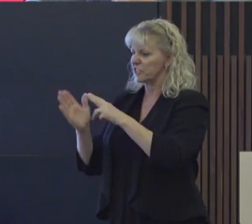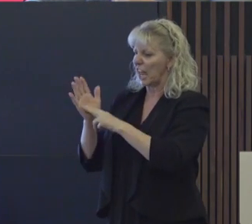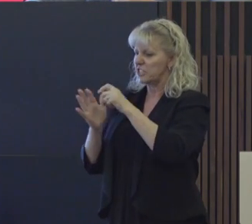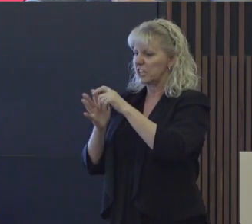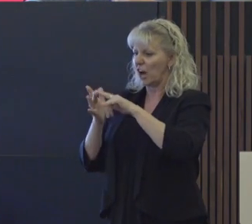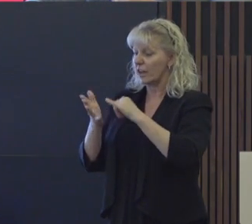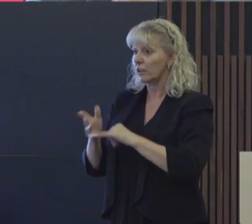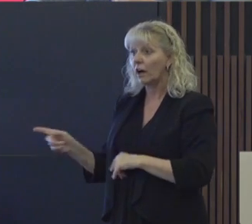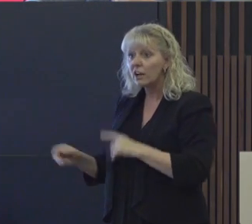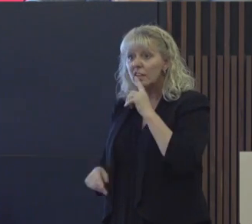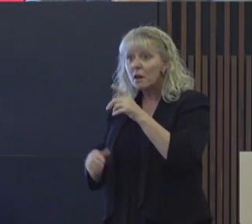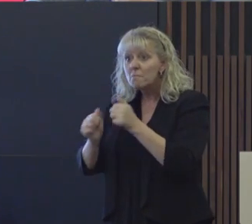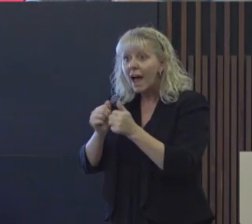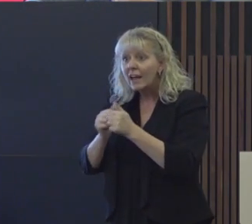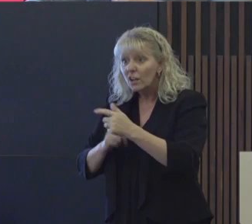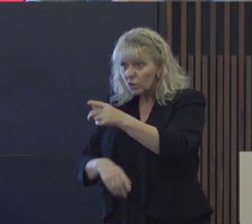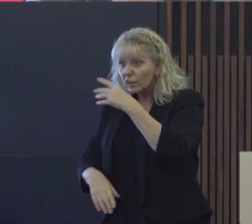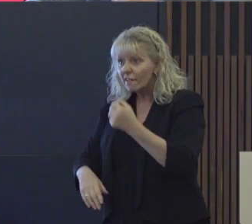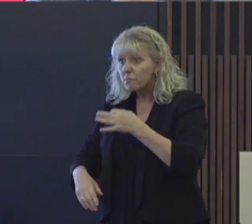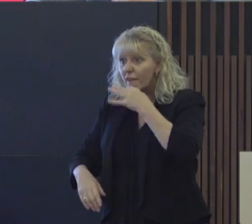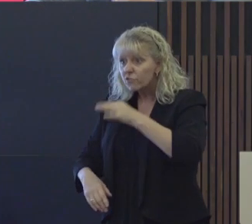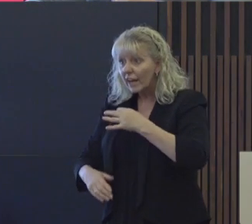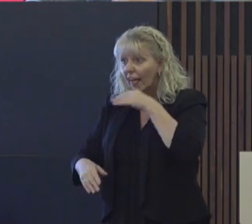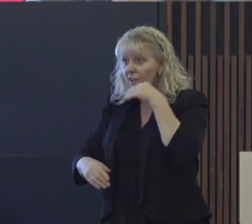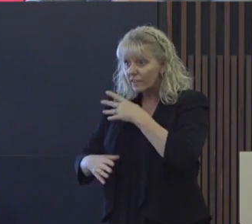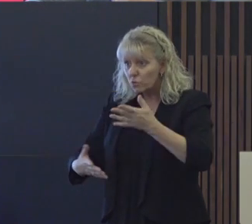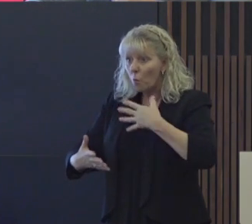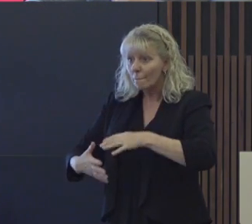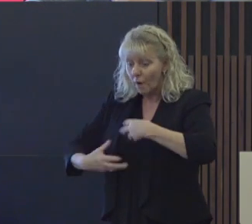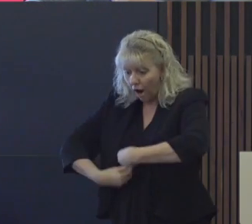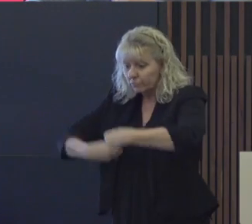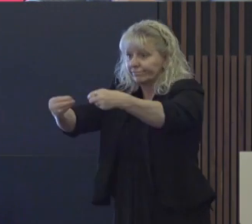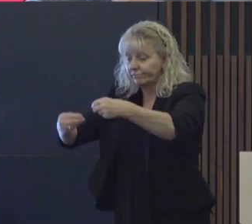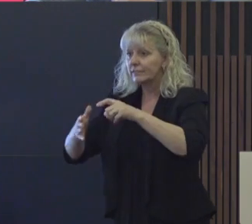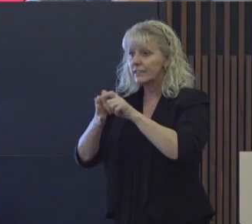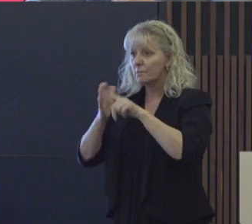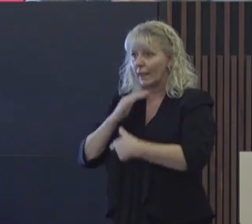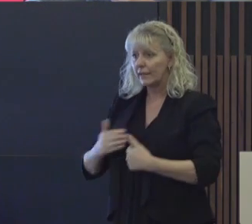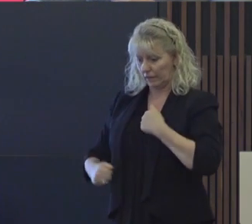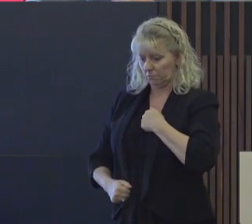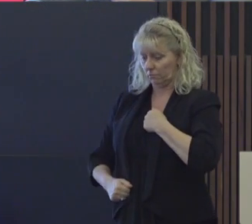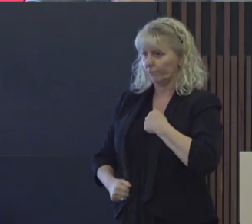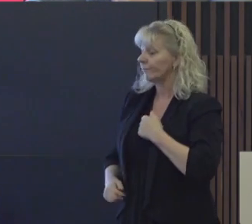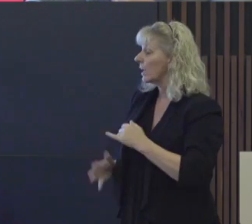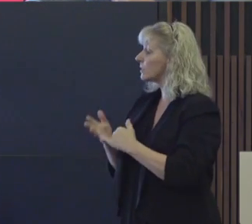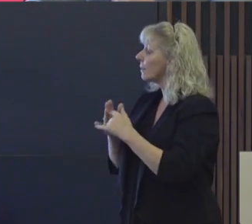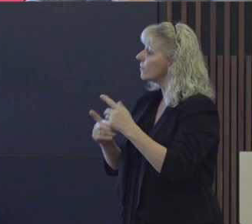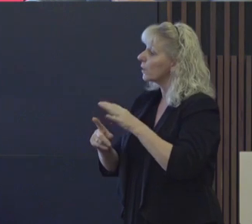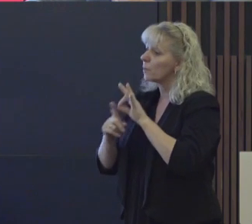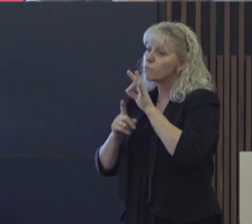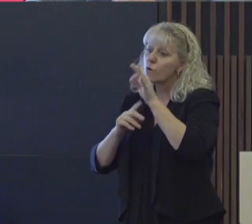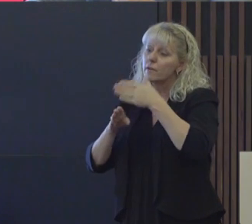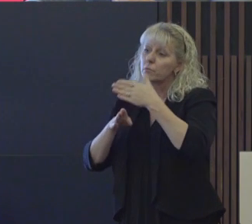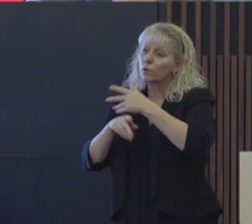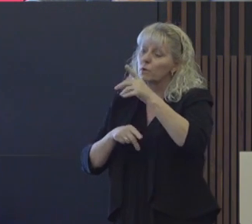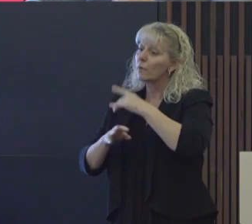you can have my free lunch if you have my disability. But the real statistic is, if we could improve employment for people with disabilities